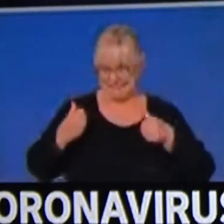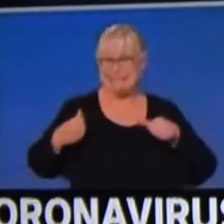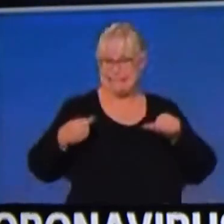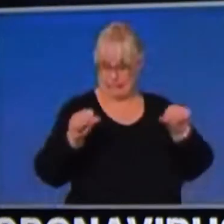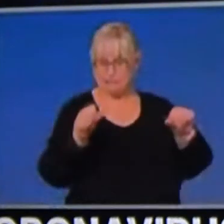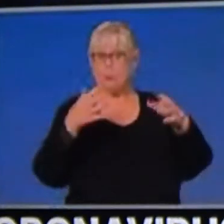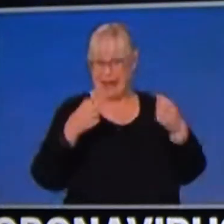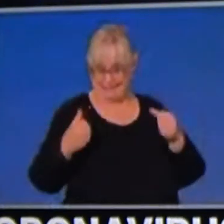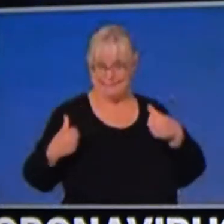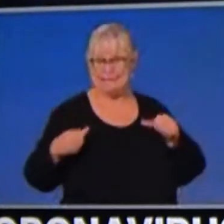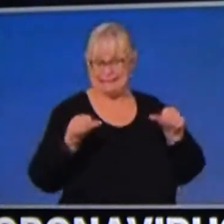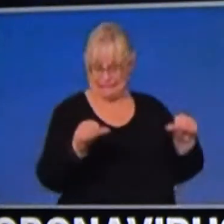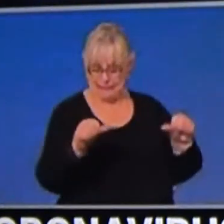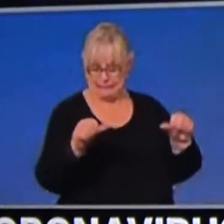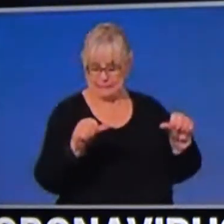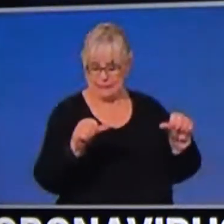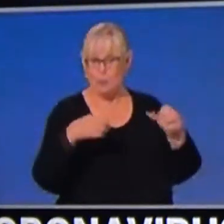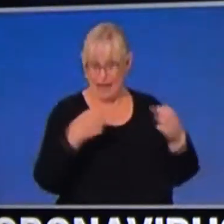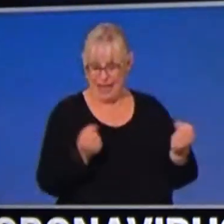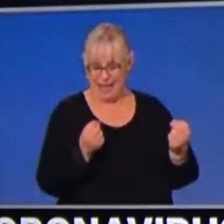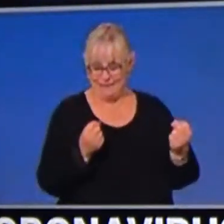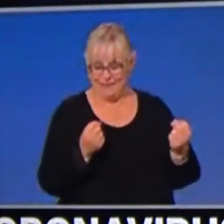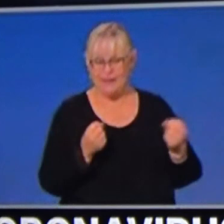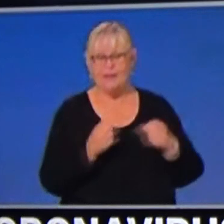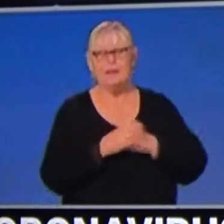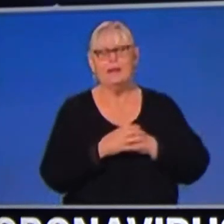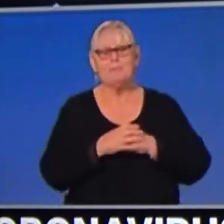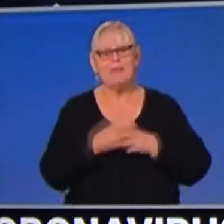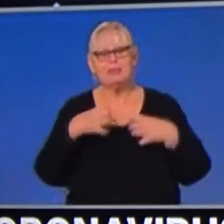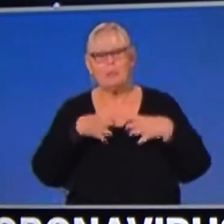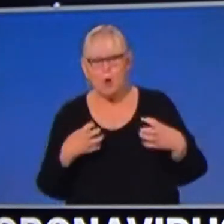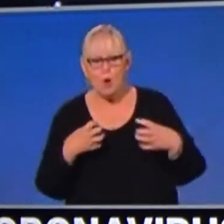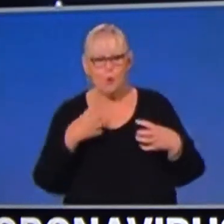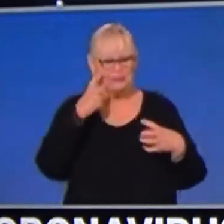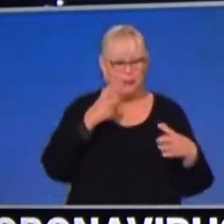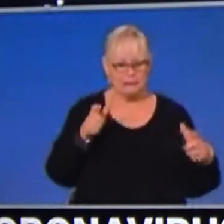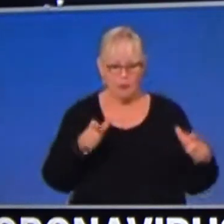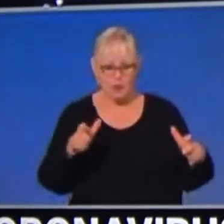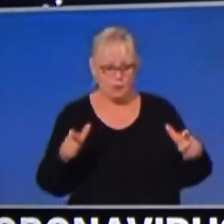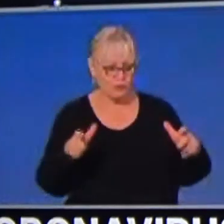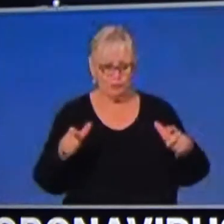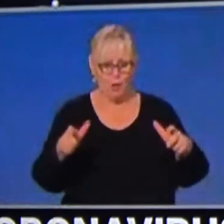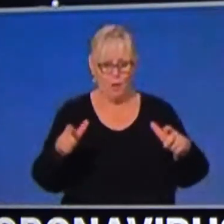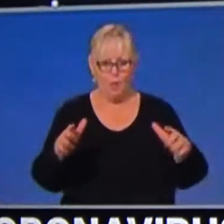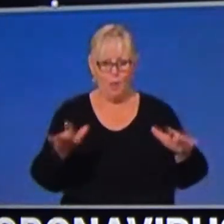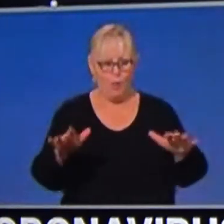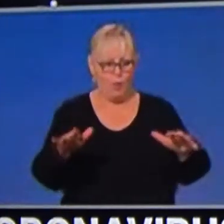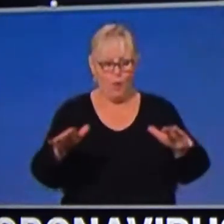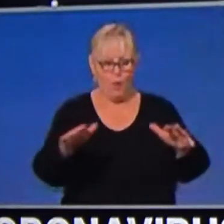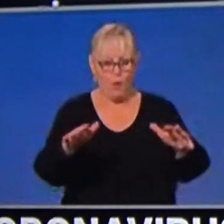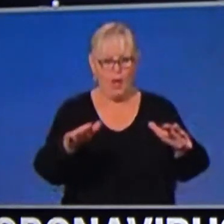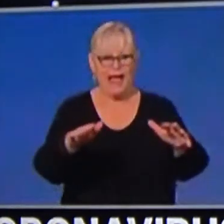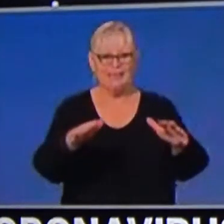have achieved in the weeks that we've just gone through. The more we keep it under control, the more we